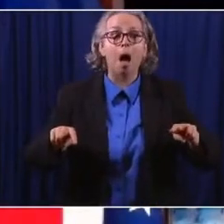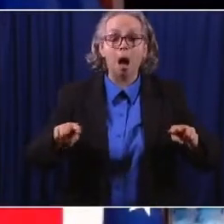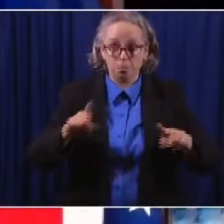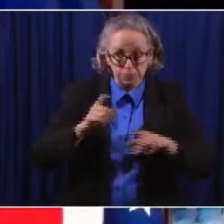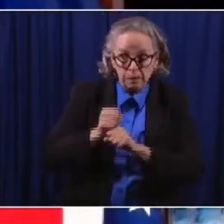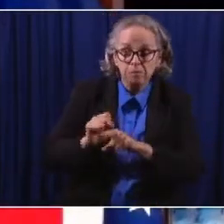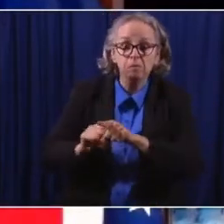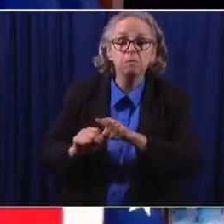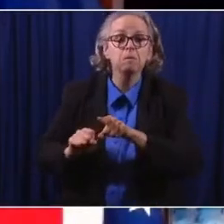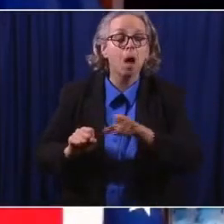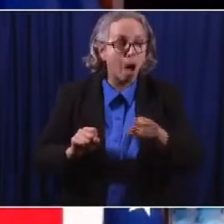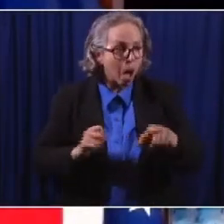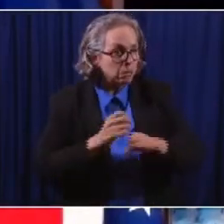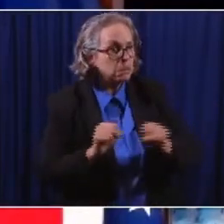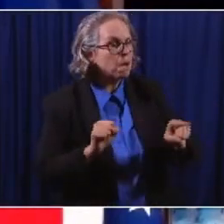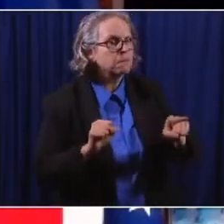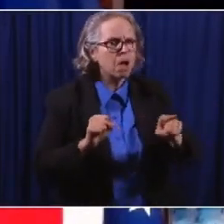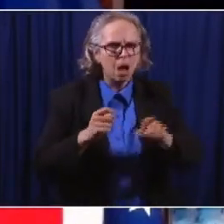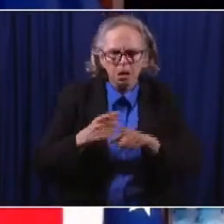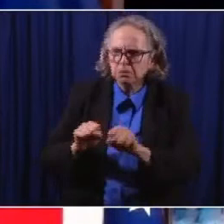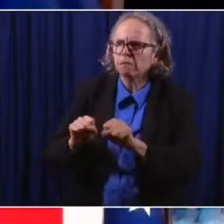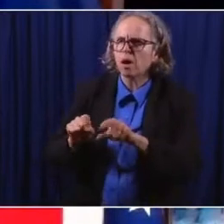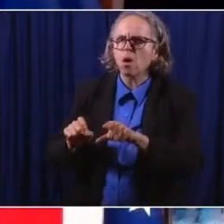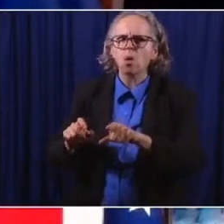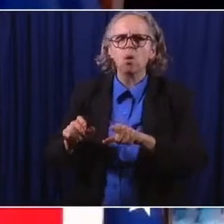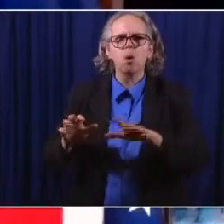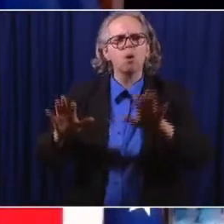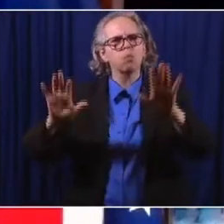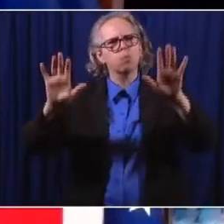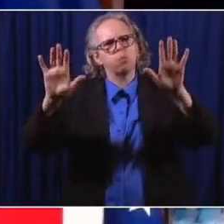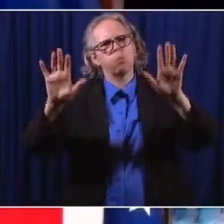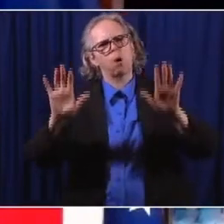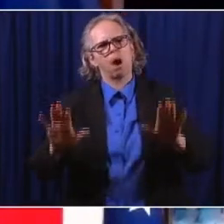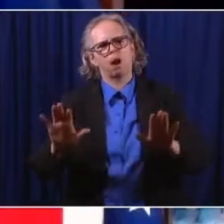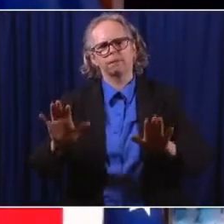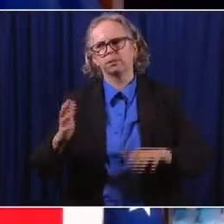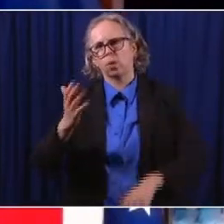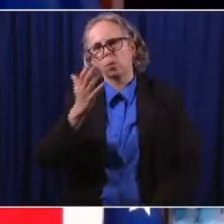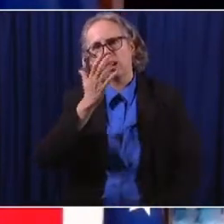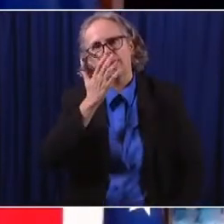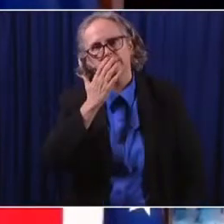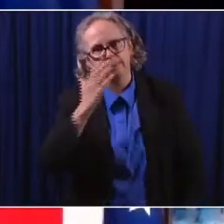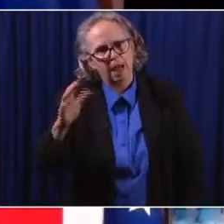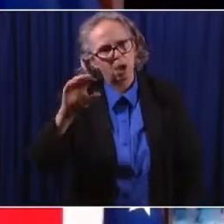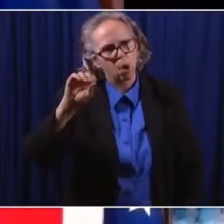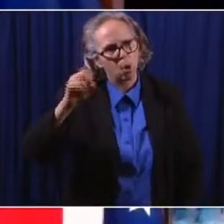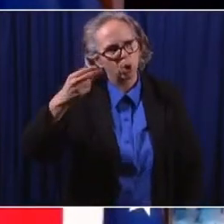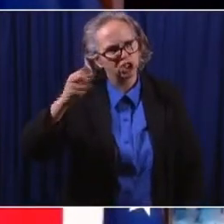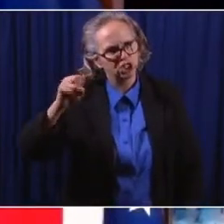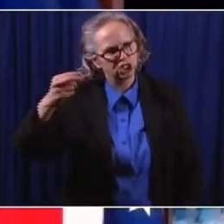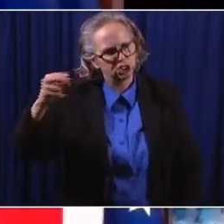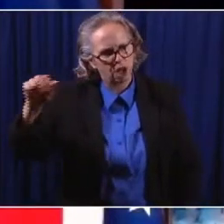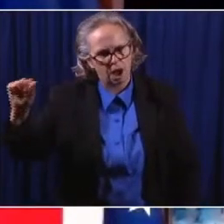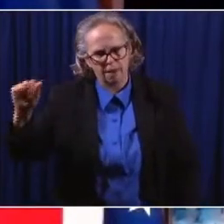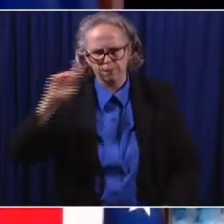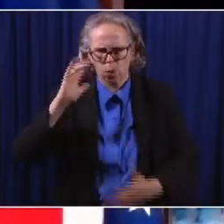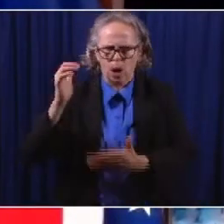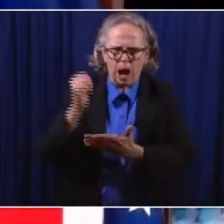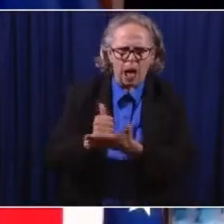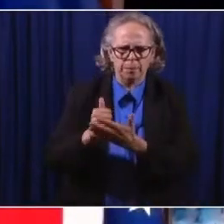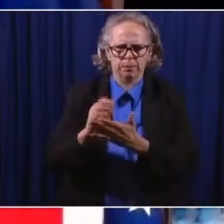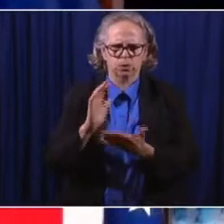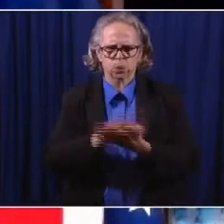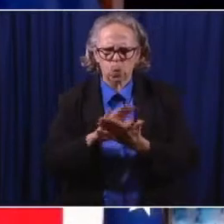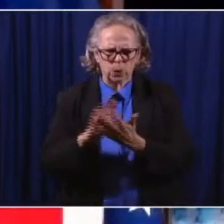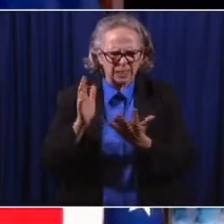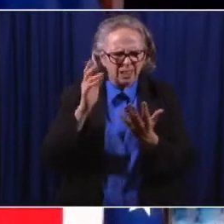student athletes and for the fans. And I want to thank them for that effort as they help schools navigate this process to